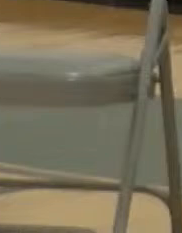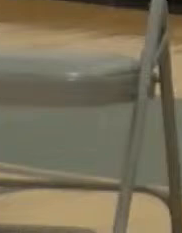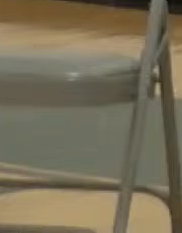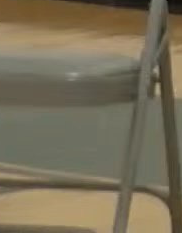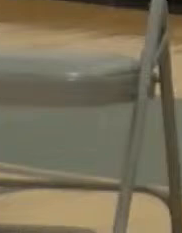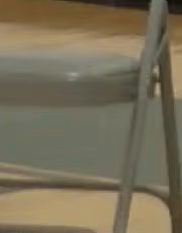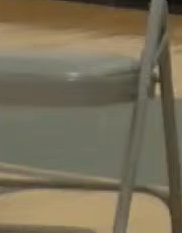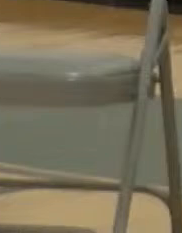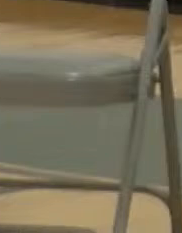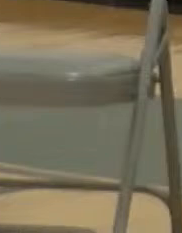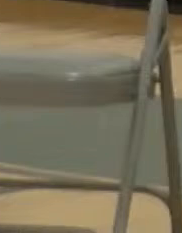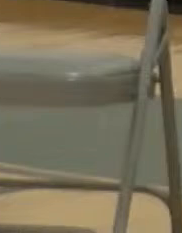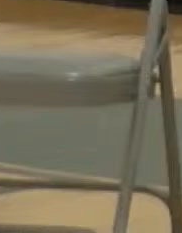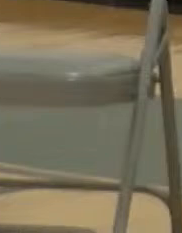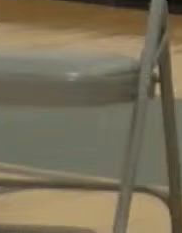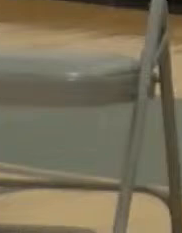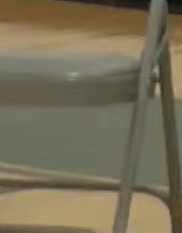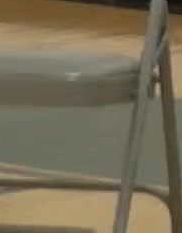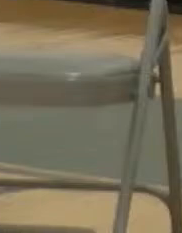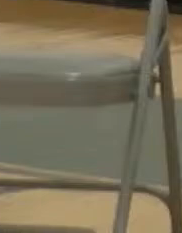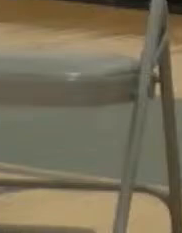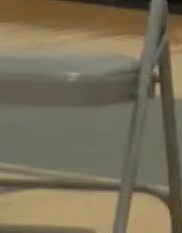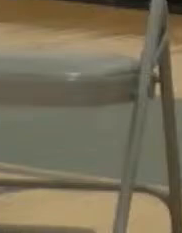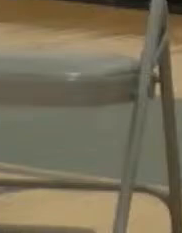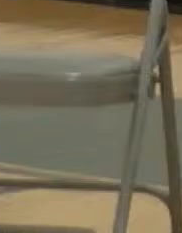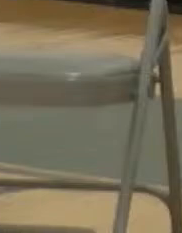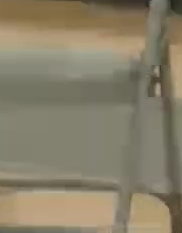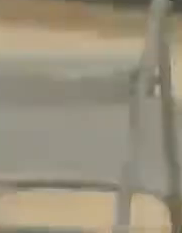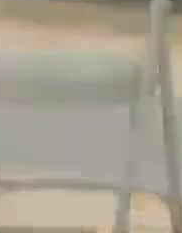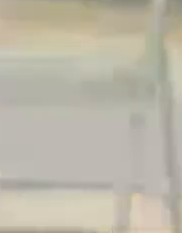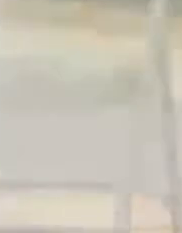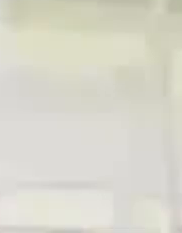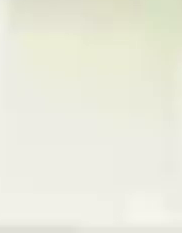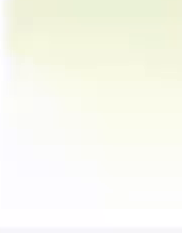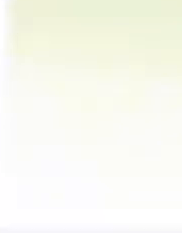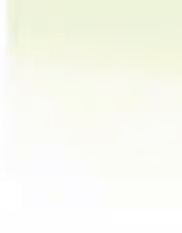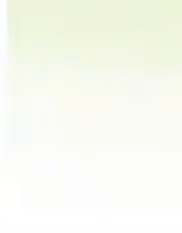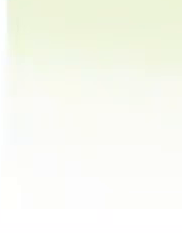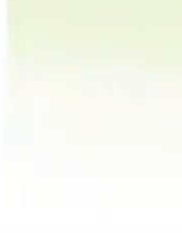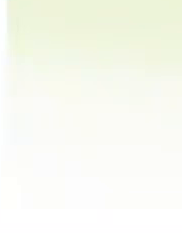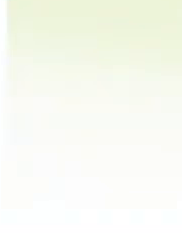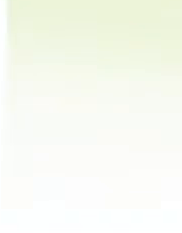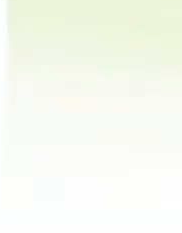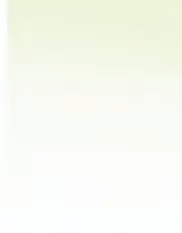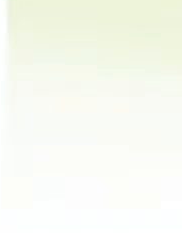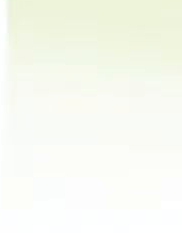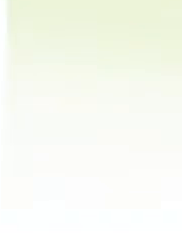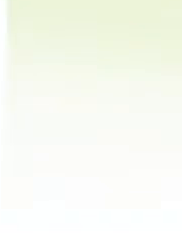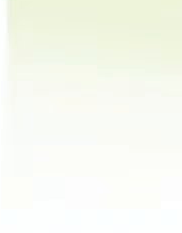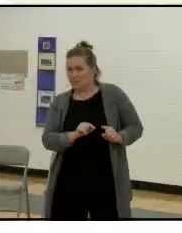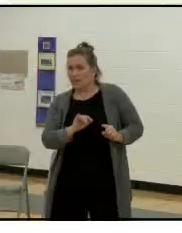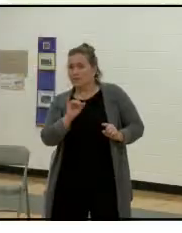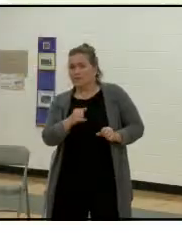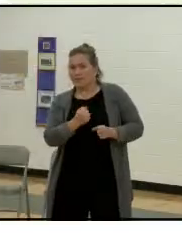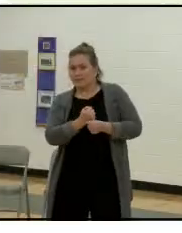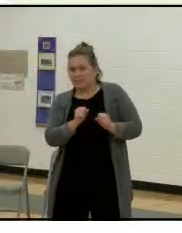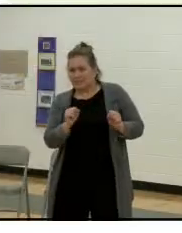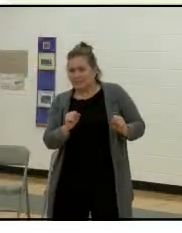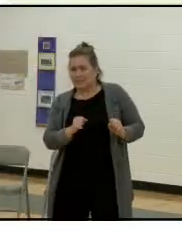Again, one of the things that we are trying to focus on here is pedestrian safety, traffic control, reducing traffic